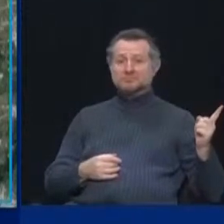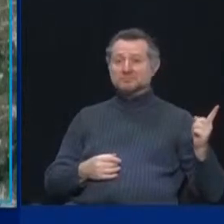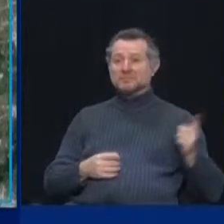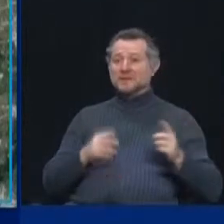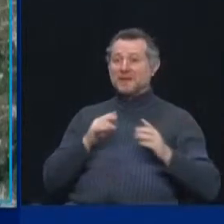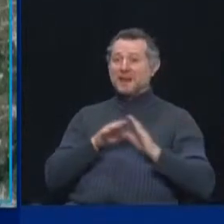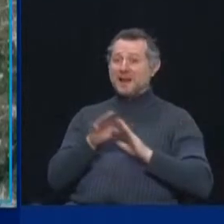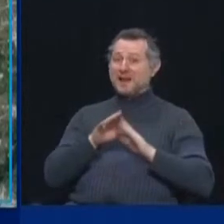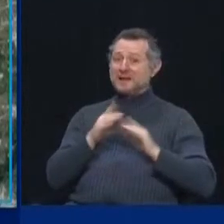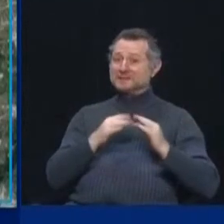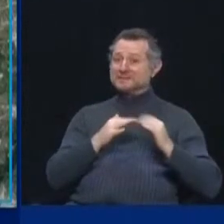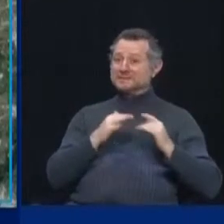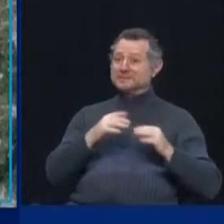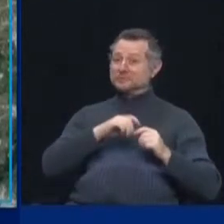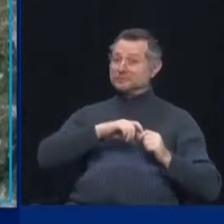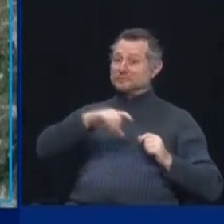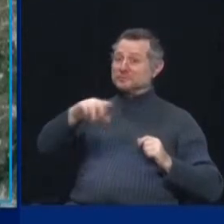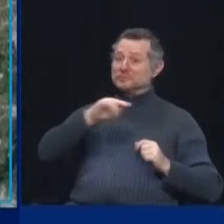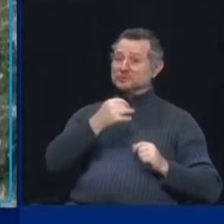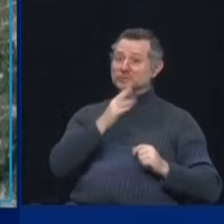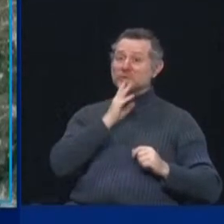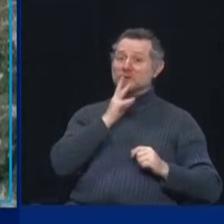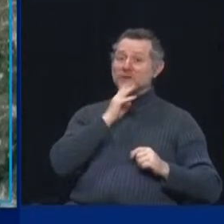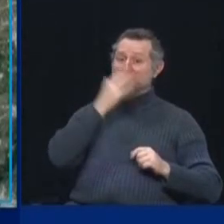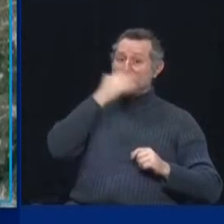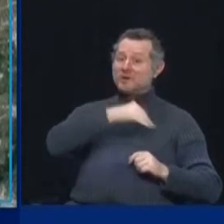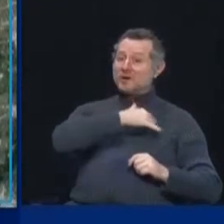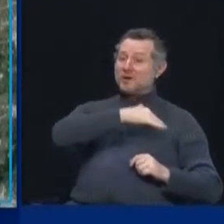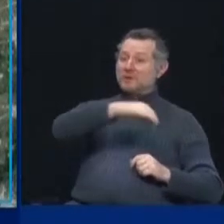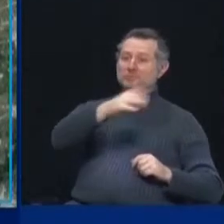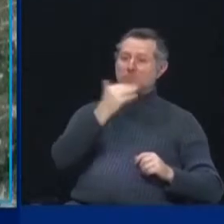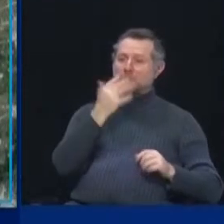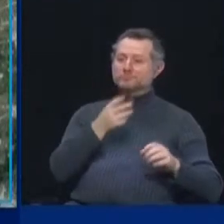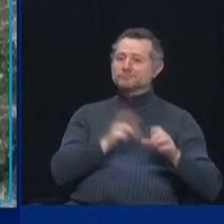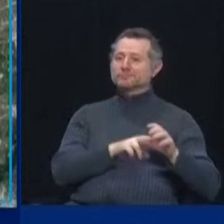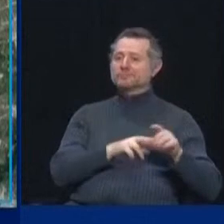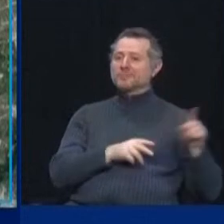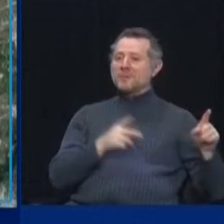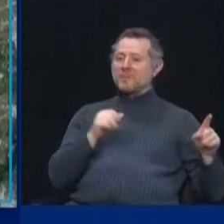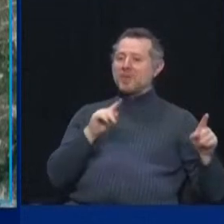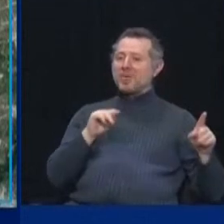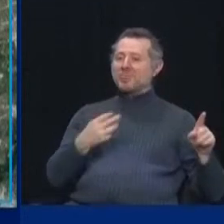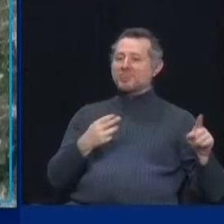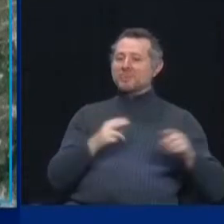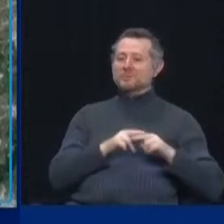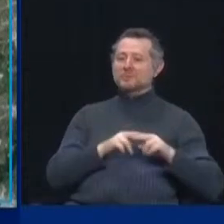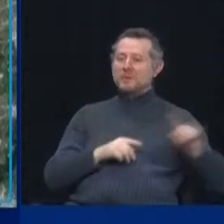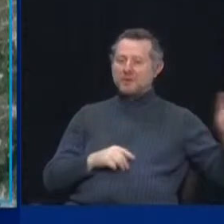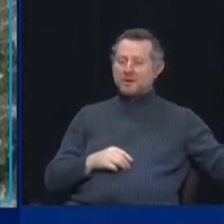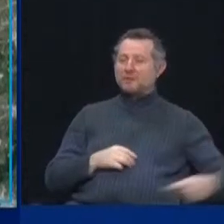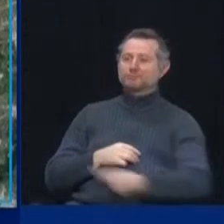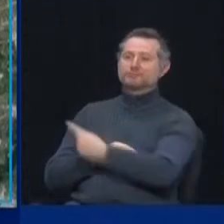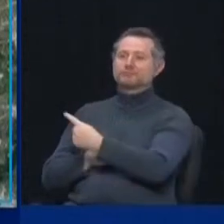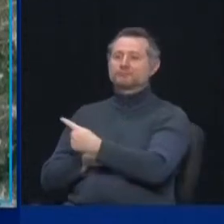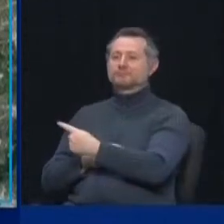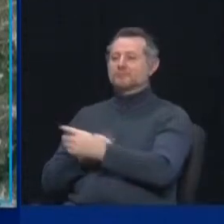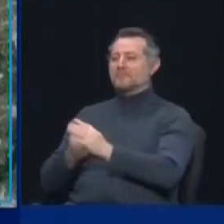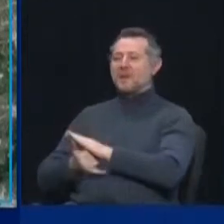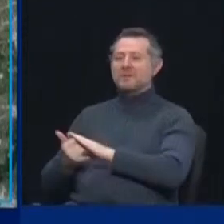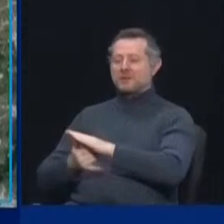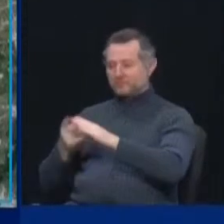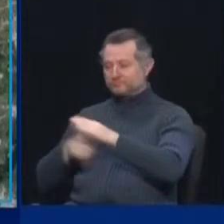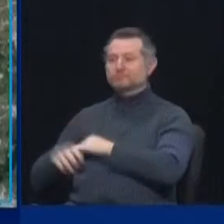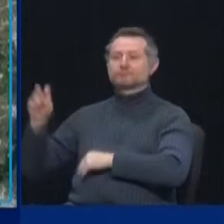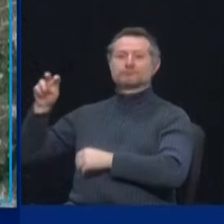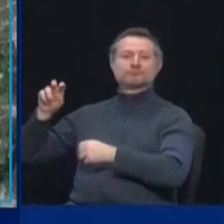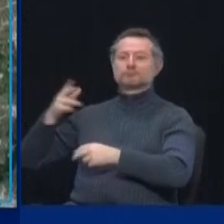on the Jersey waterfront. You know why? You get on a PATH train, you get into Manhattan in just a few minutes. Those are the